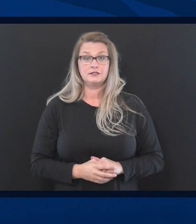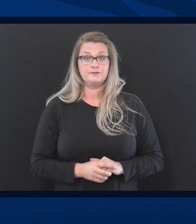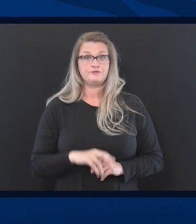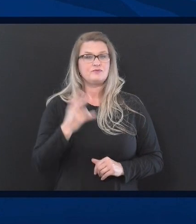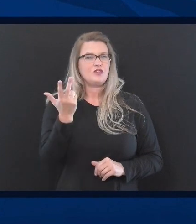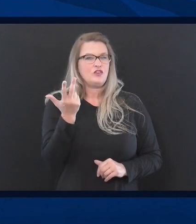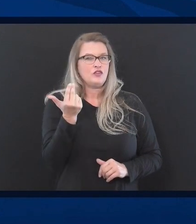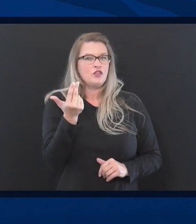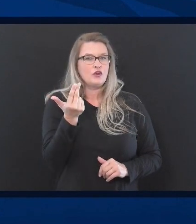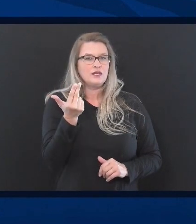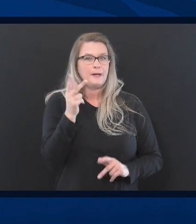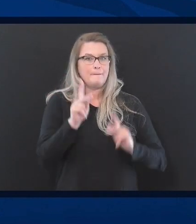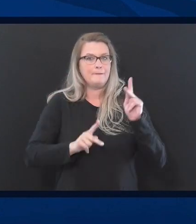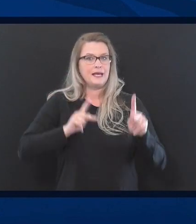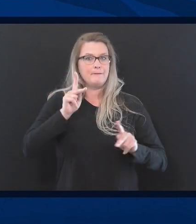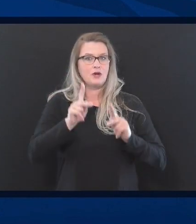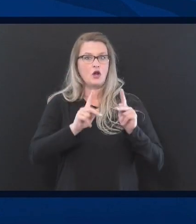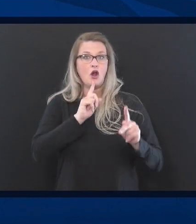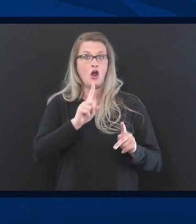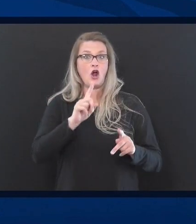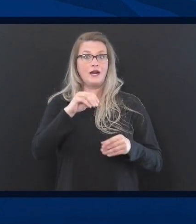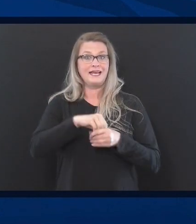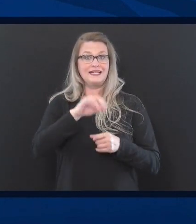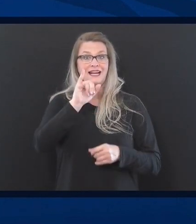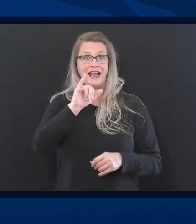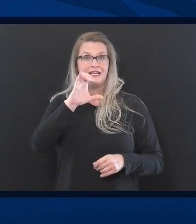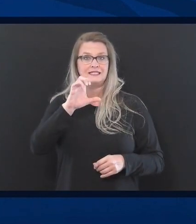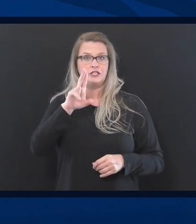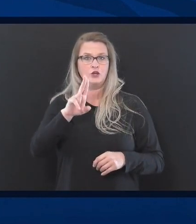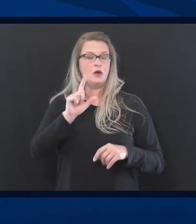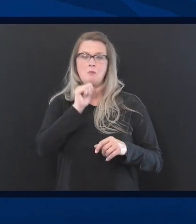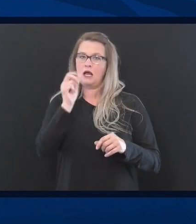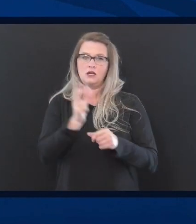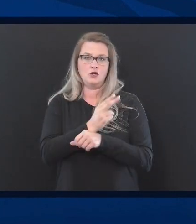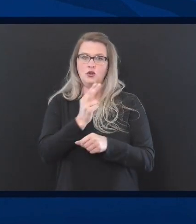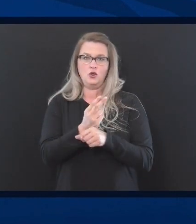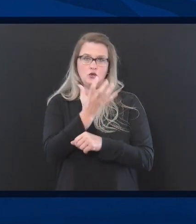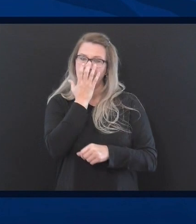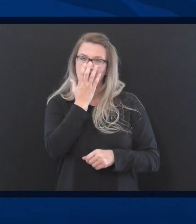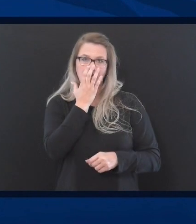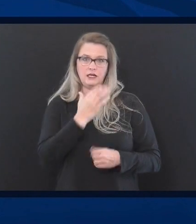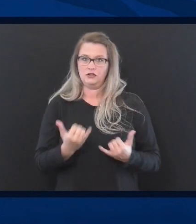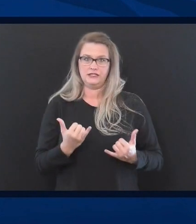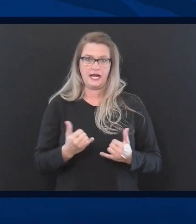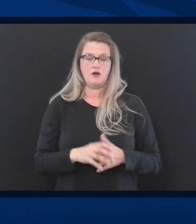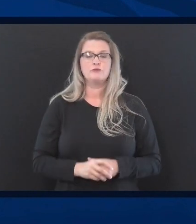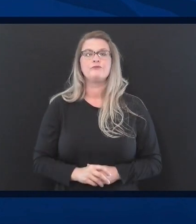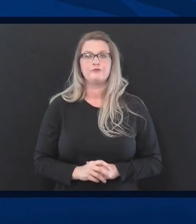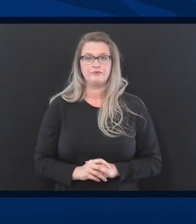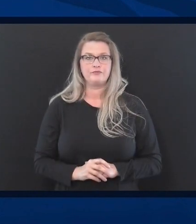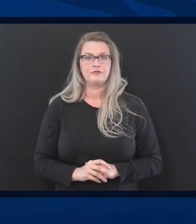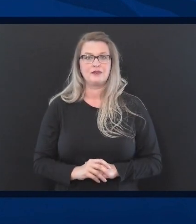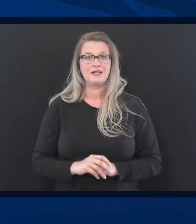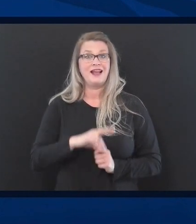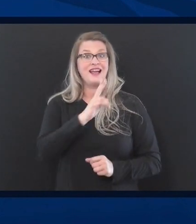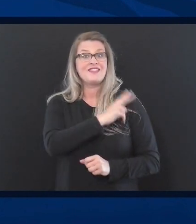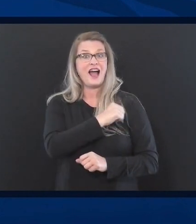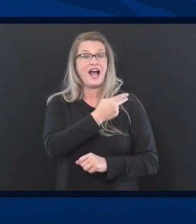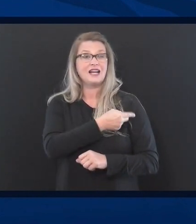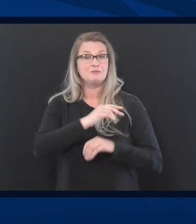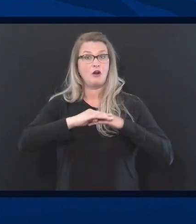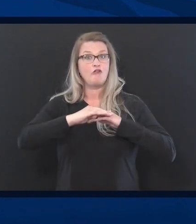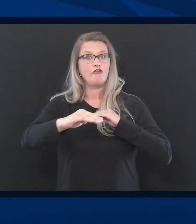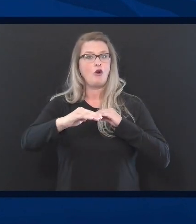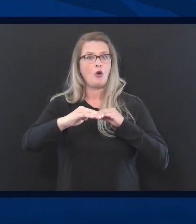13 are in the ICU off ventilators, which is 2.9%. On the hospital floor,